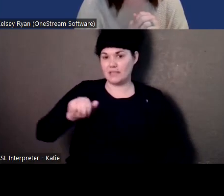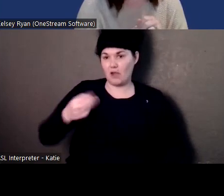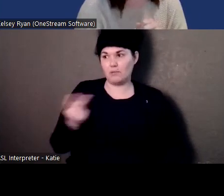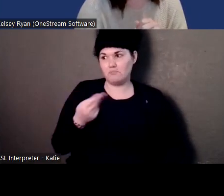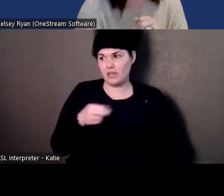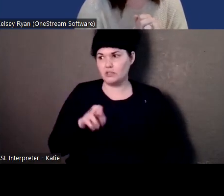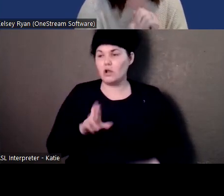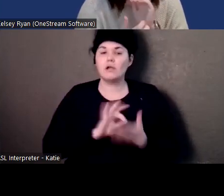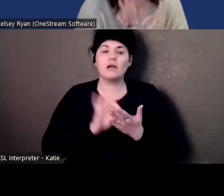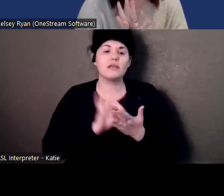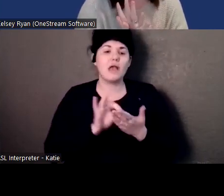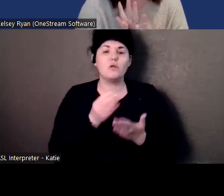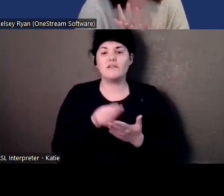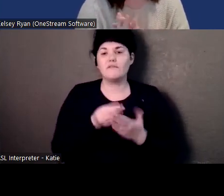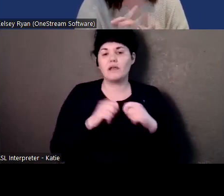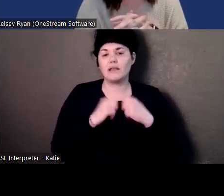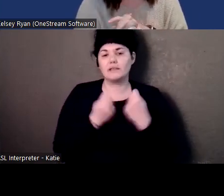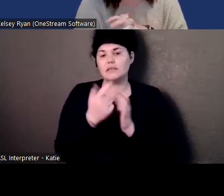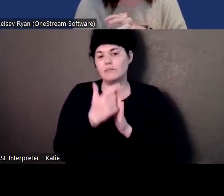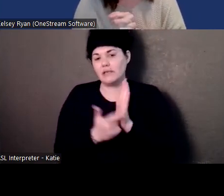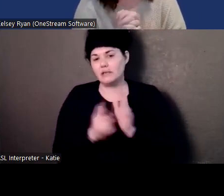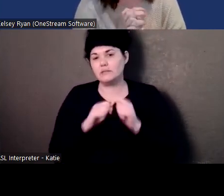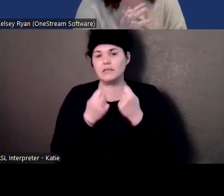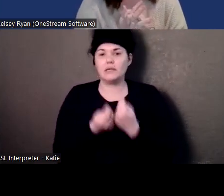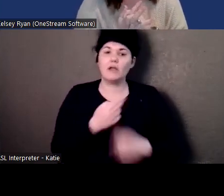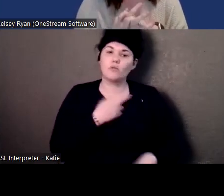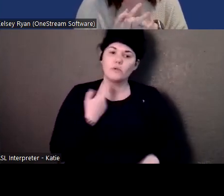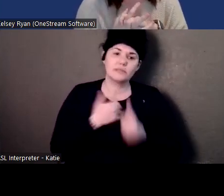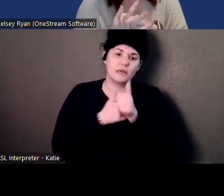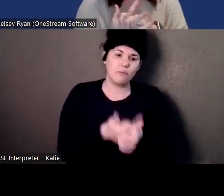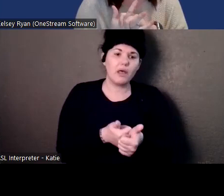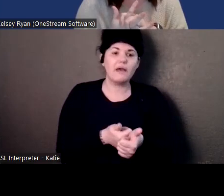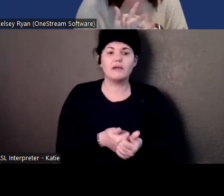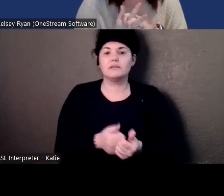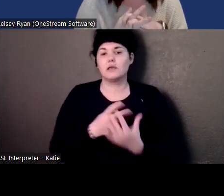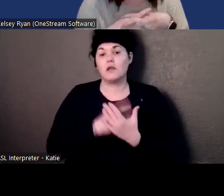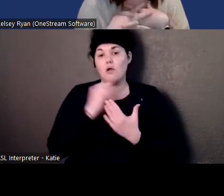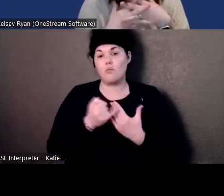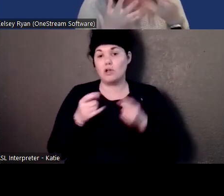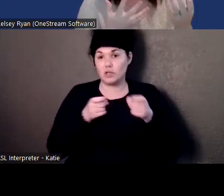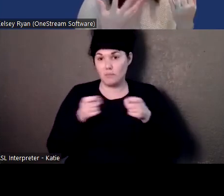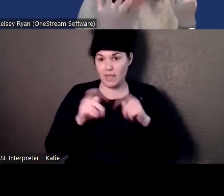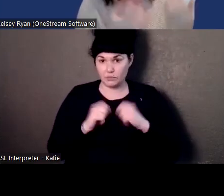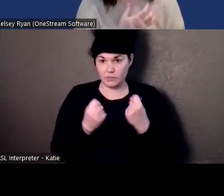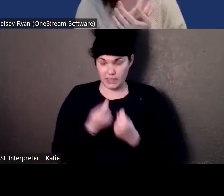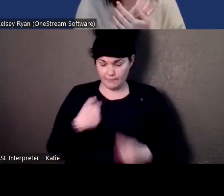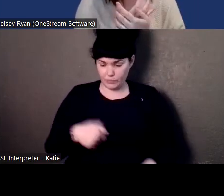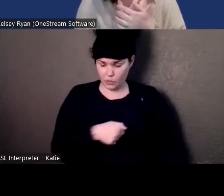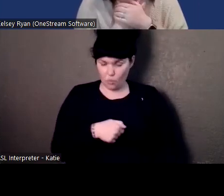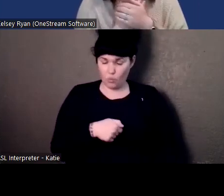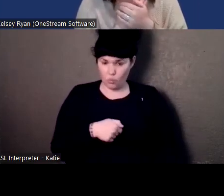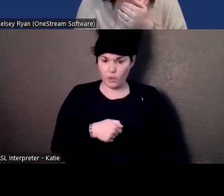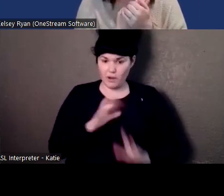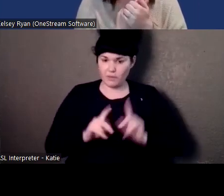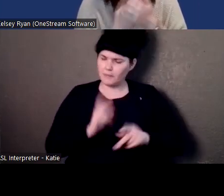accounting and finance teams, our legal team, our risk and compliance, and our project management team. So we're really the folks that keep everything